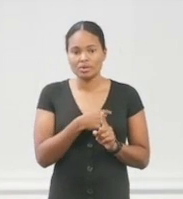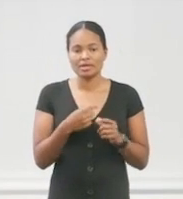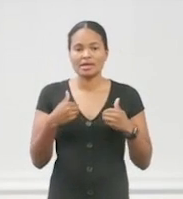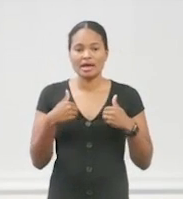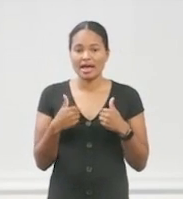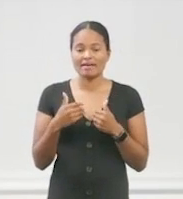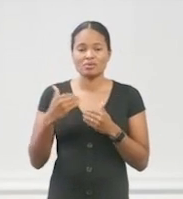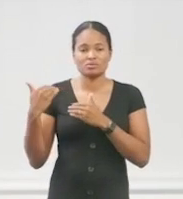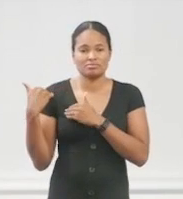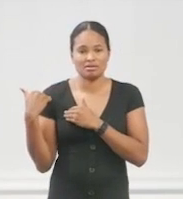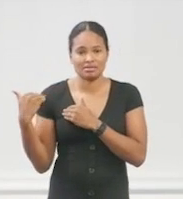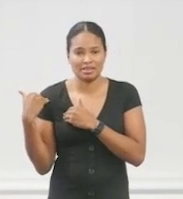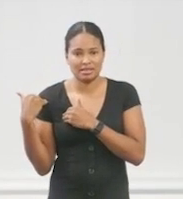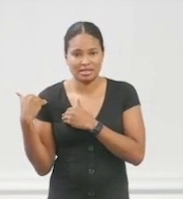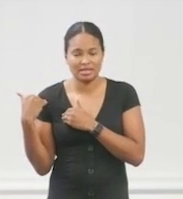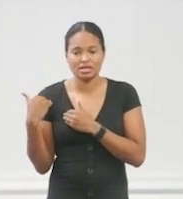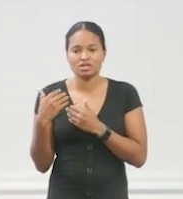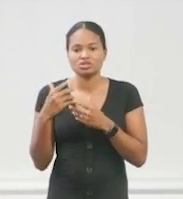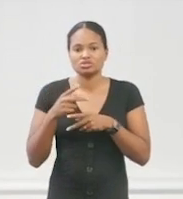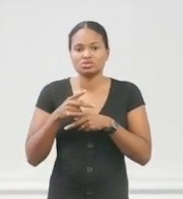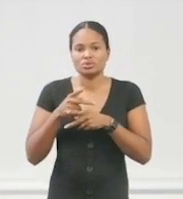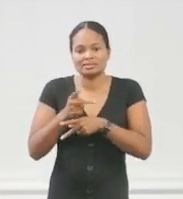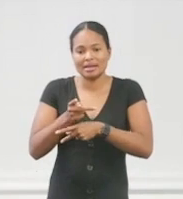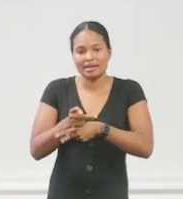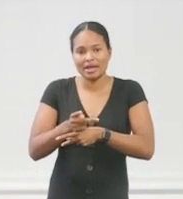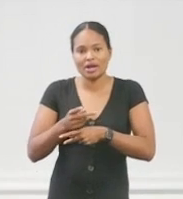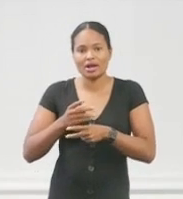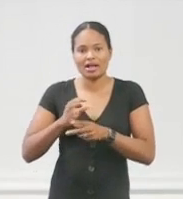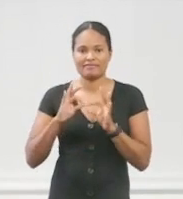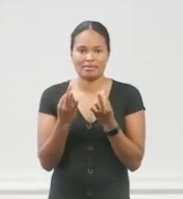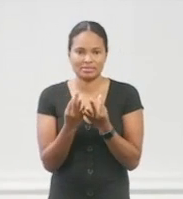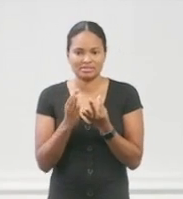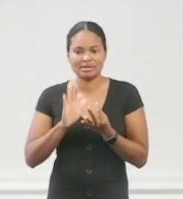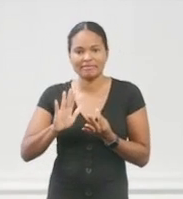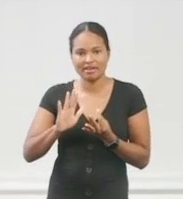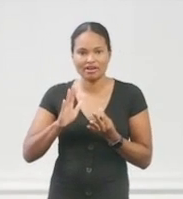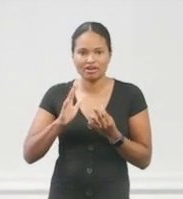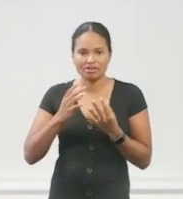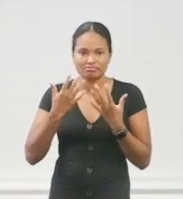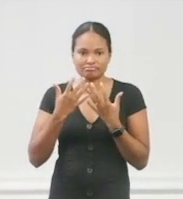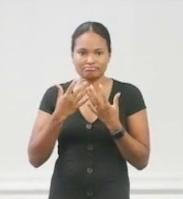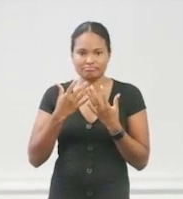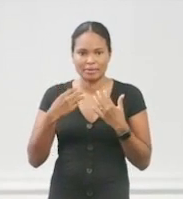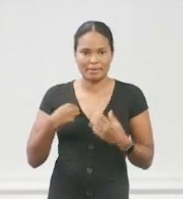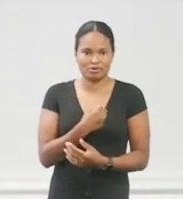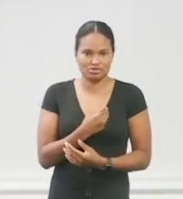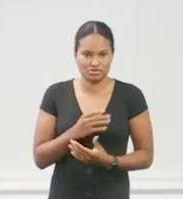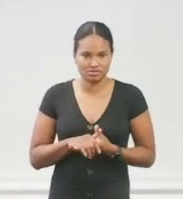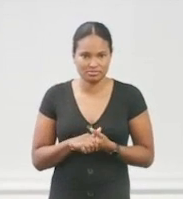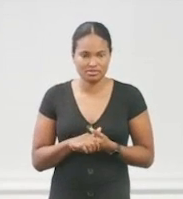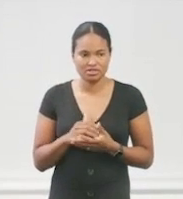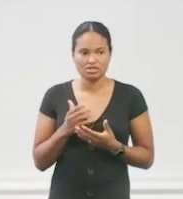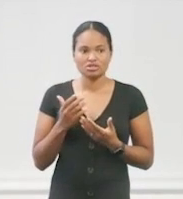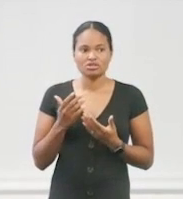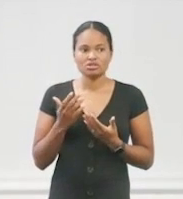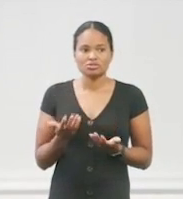duty and responsibility to care for members and families. And sometimes getting members and families to connect to